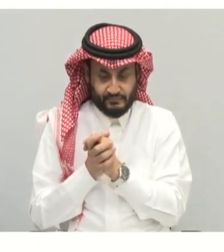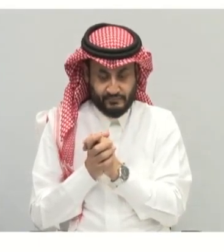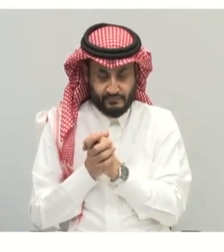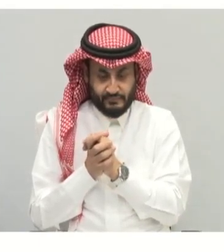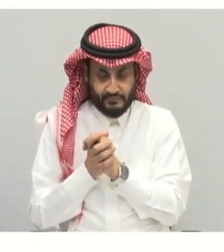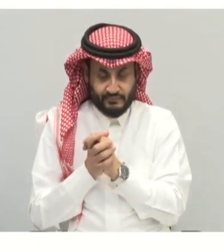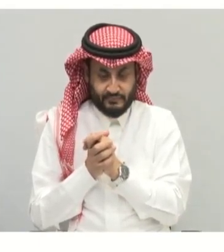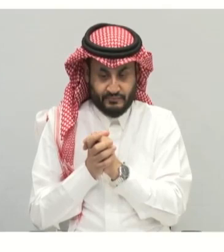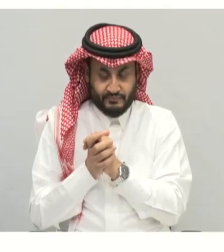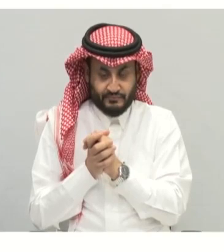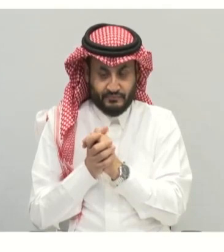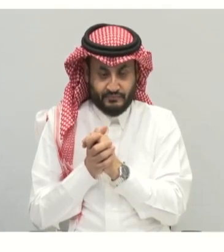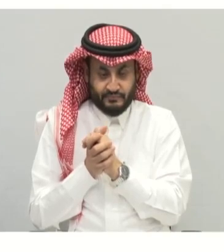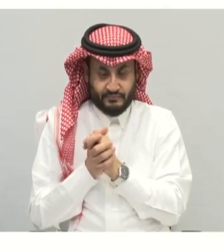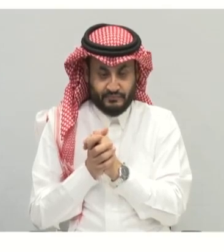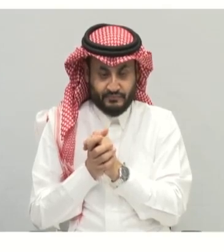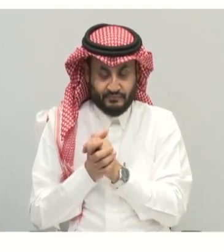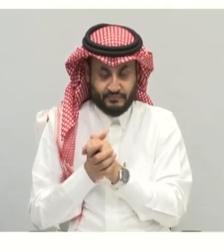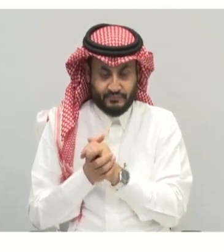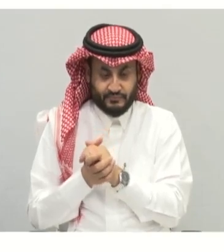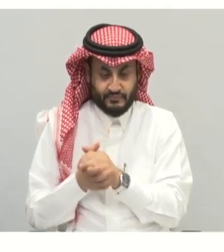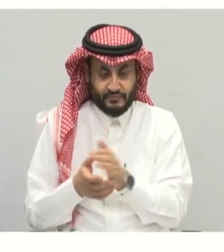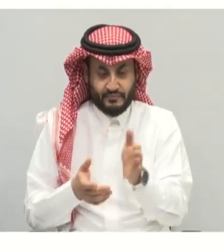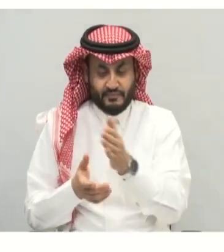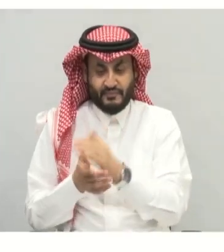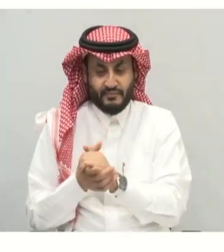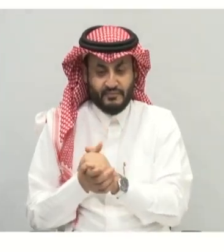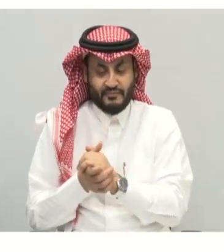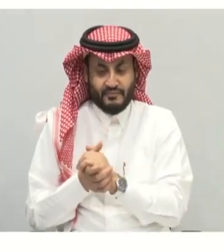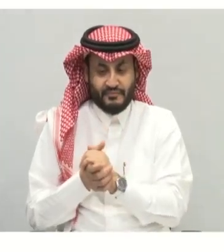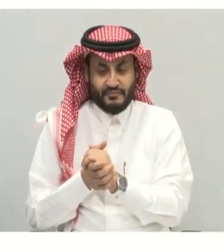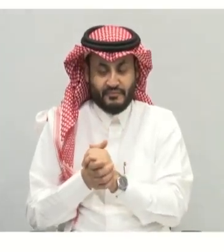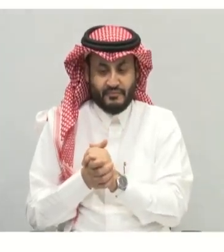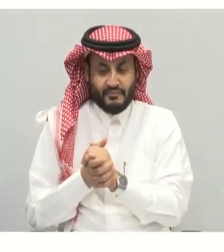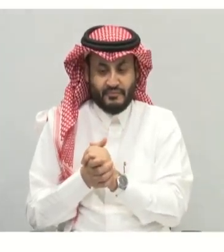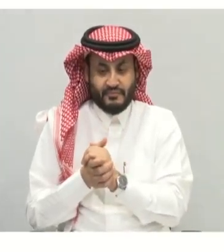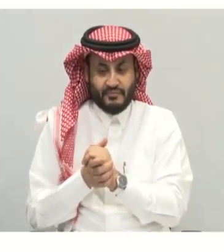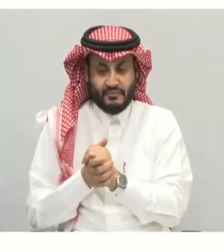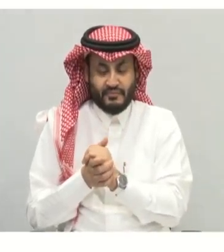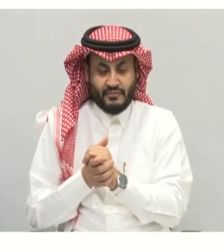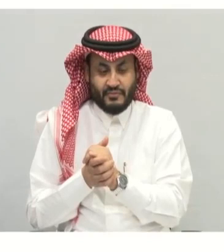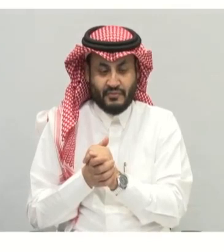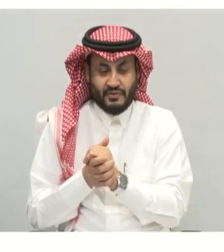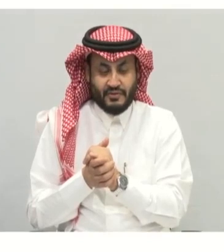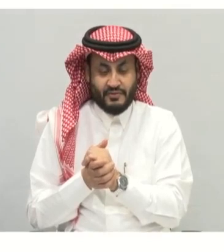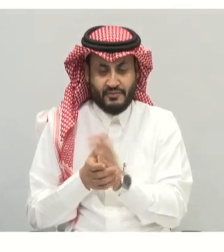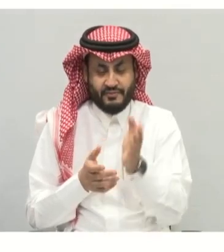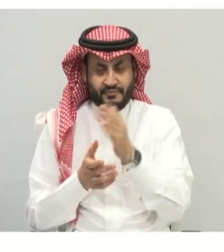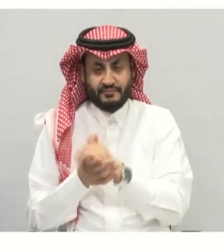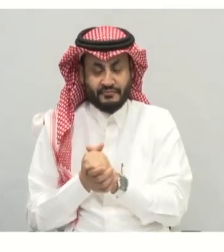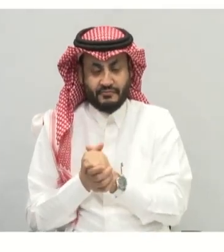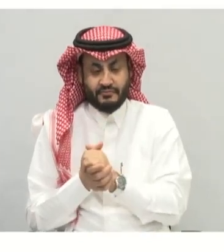can see here and about gerund we said that we form gerund by adding an ing to a verb